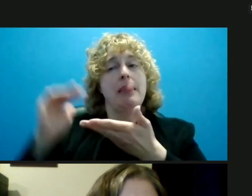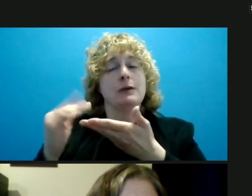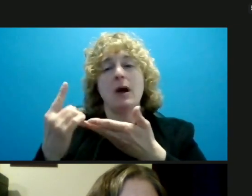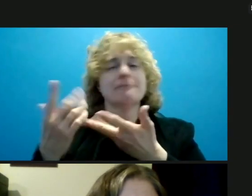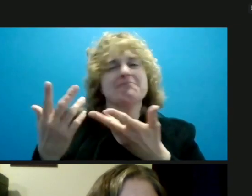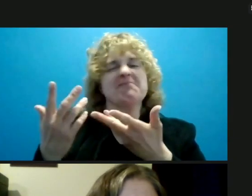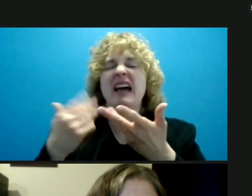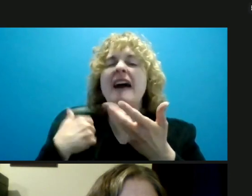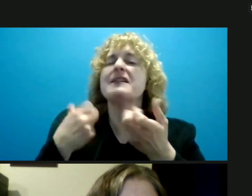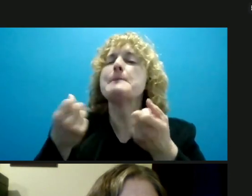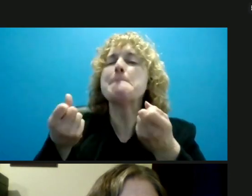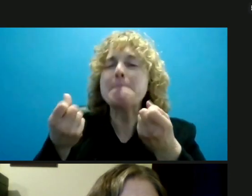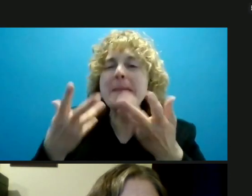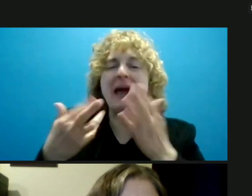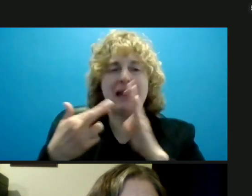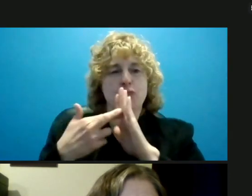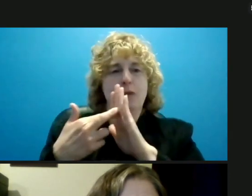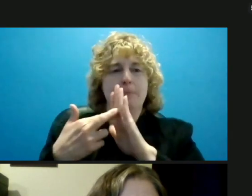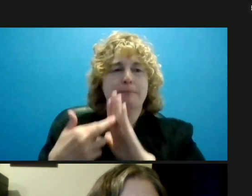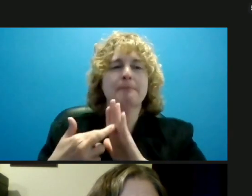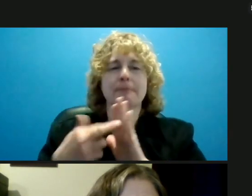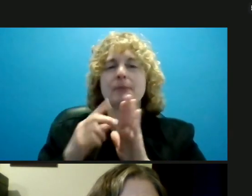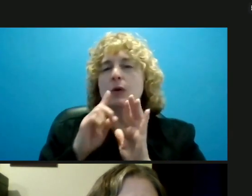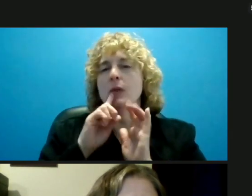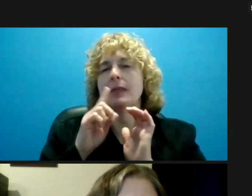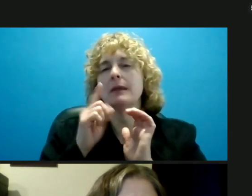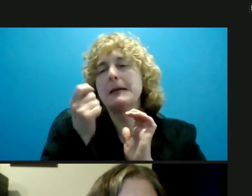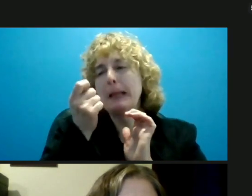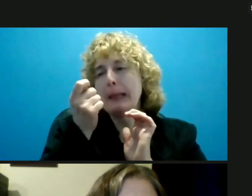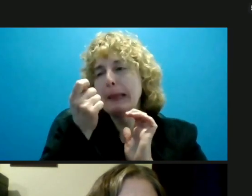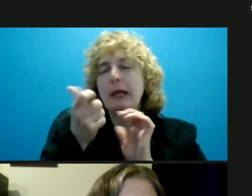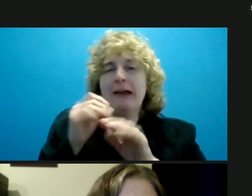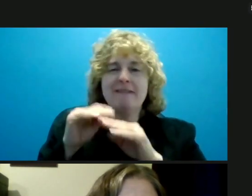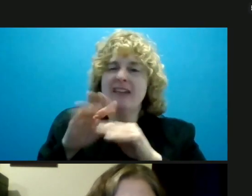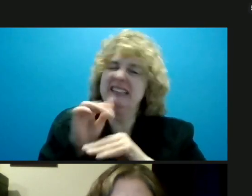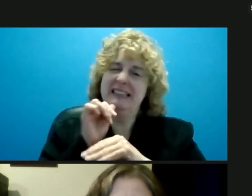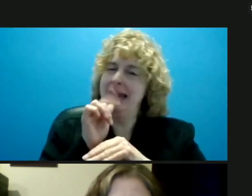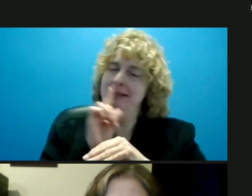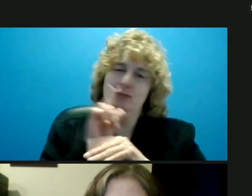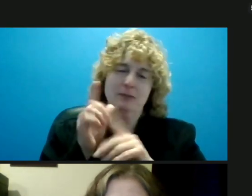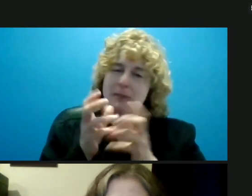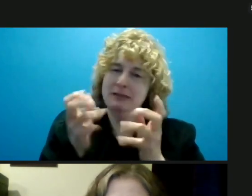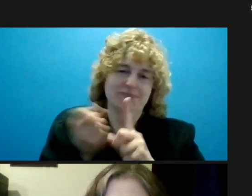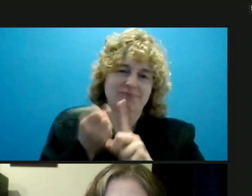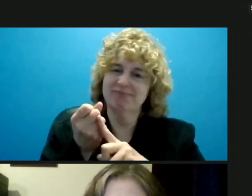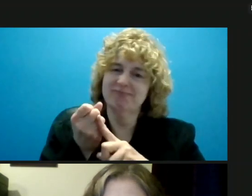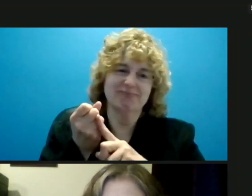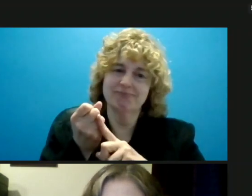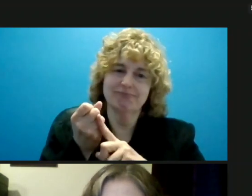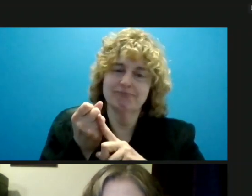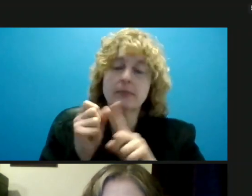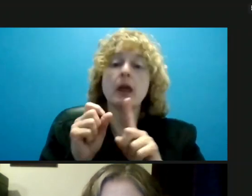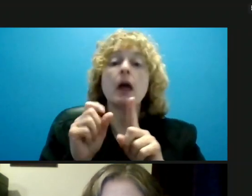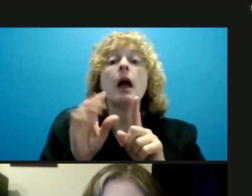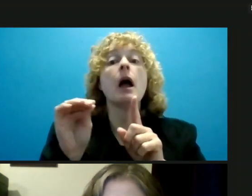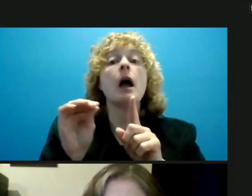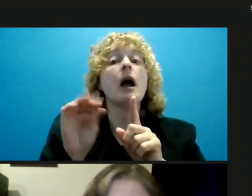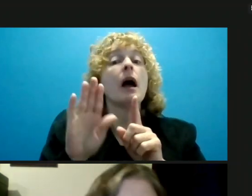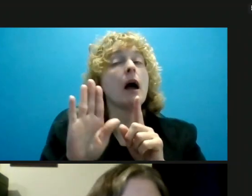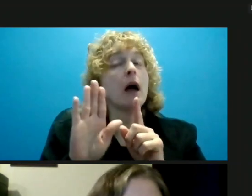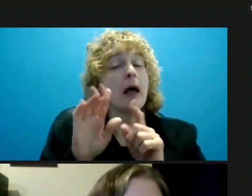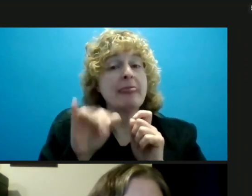representatives. It's going to be a small sliver. This is one piece. The other piece is, this is not the complete information. It's